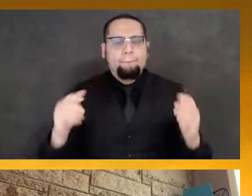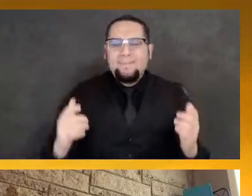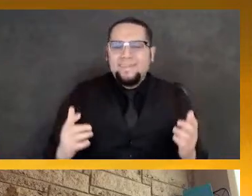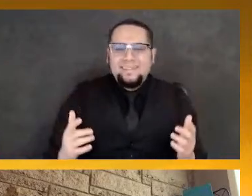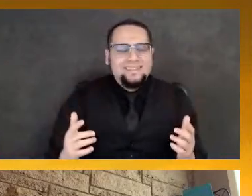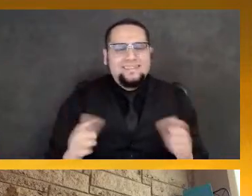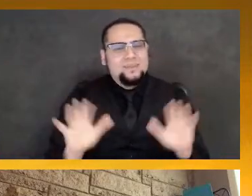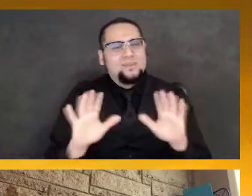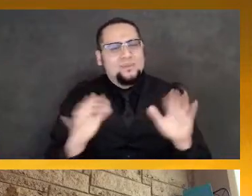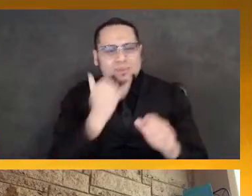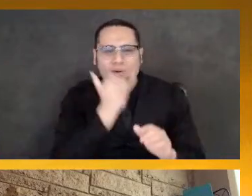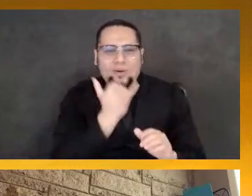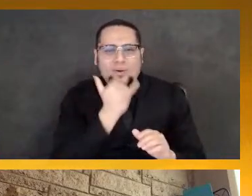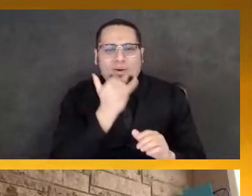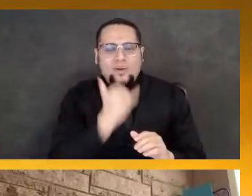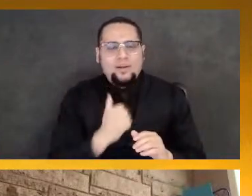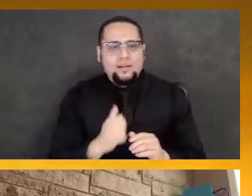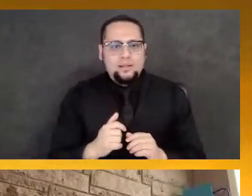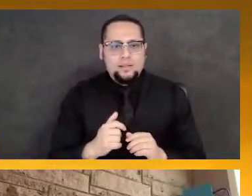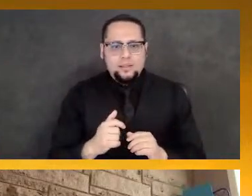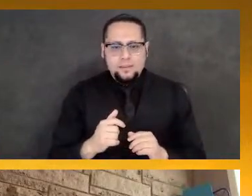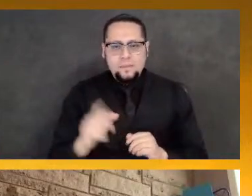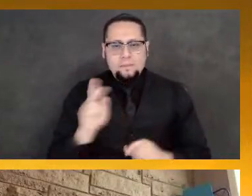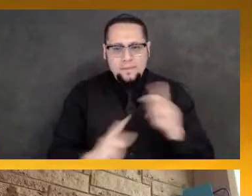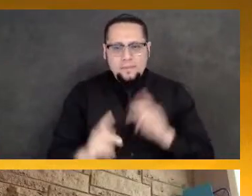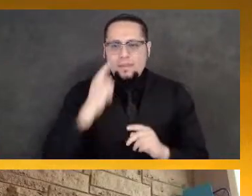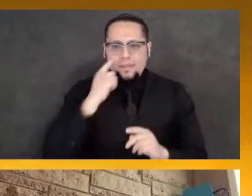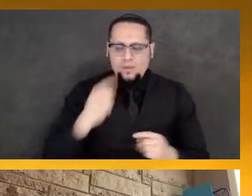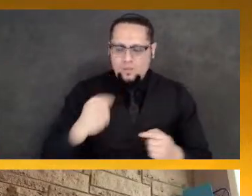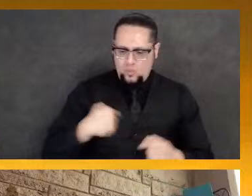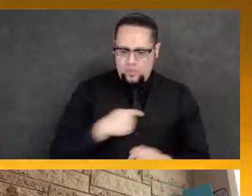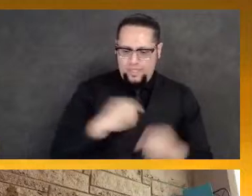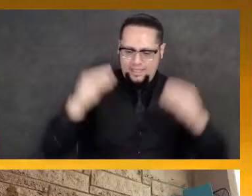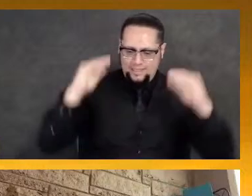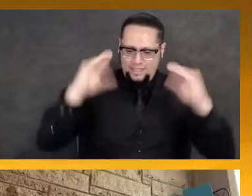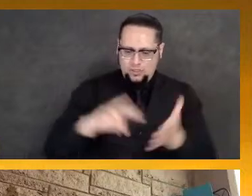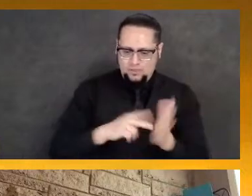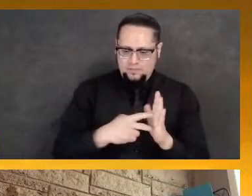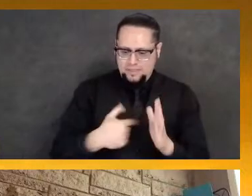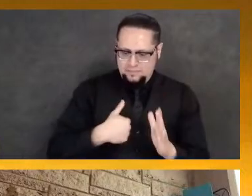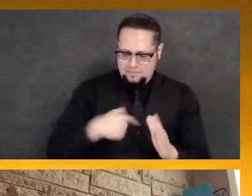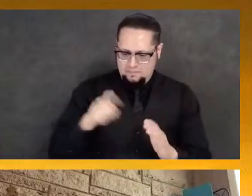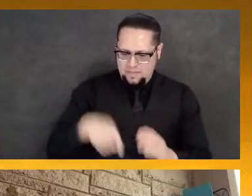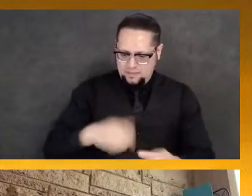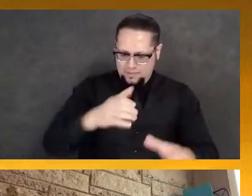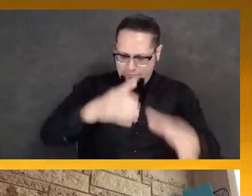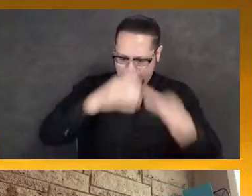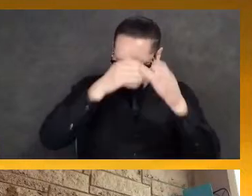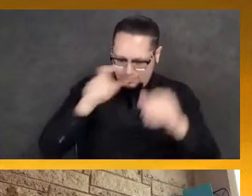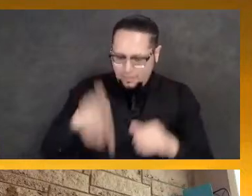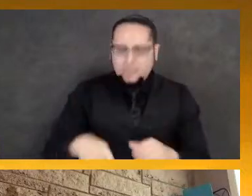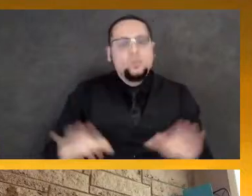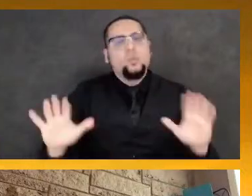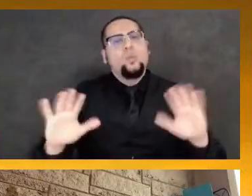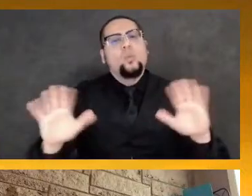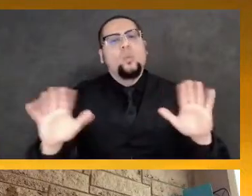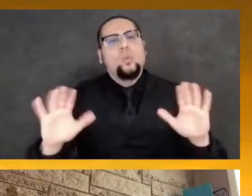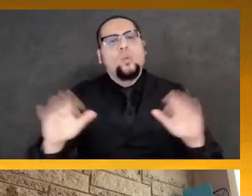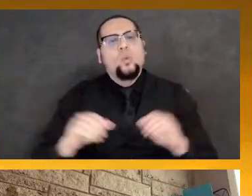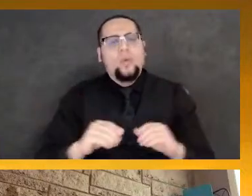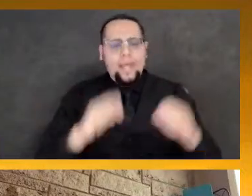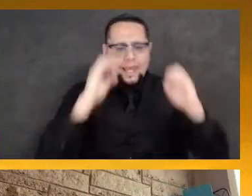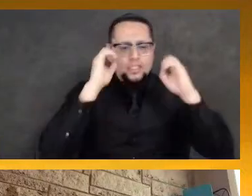as seen as keepers of knowledge, as Lisa said, or even other ways, right? Education